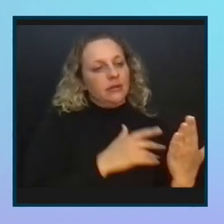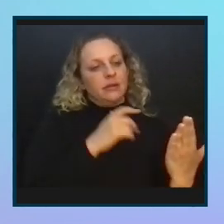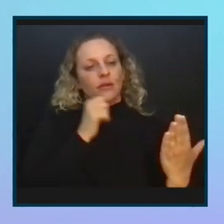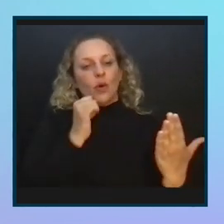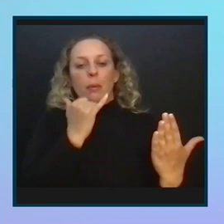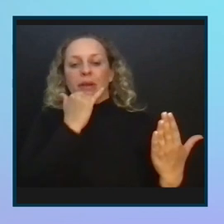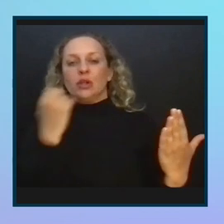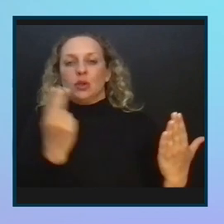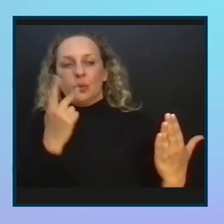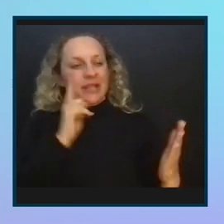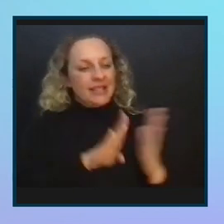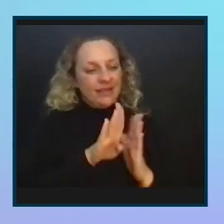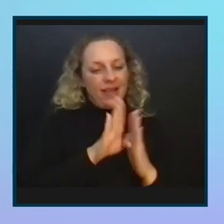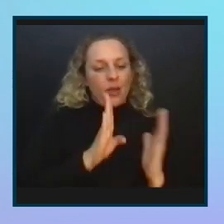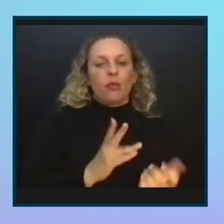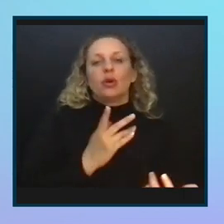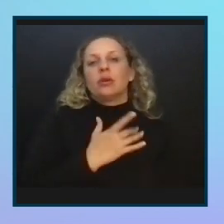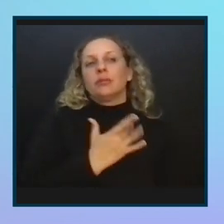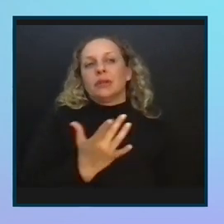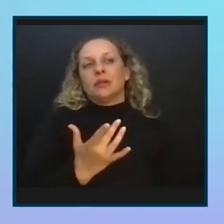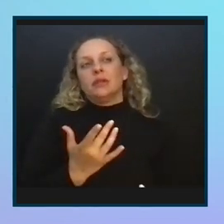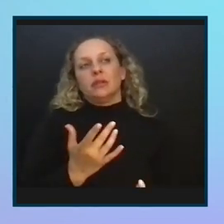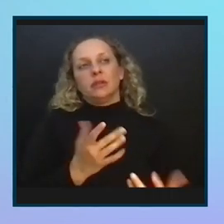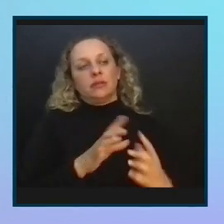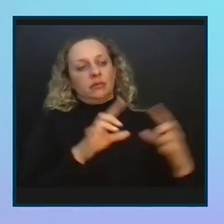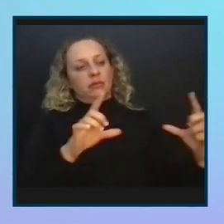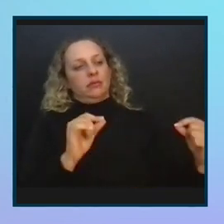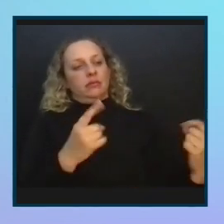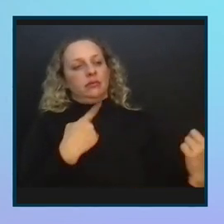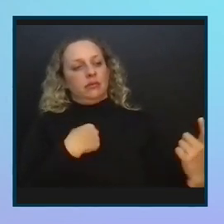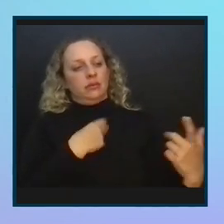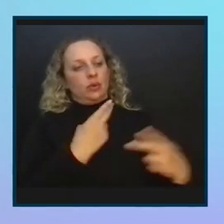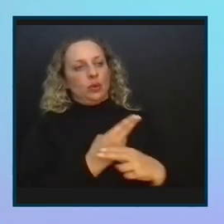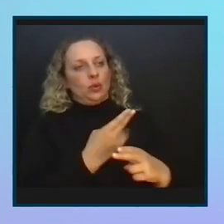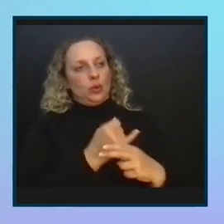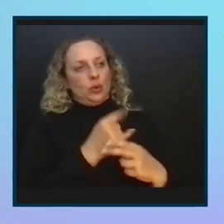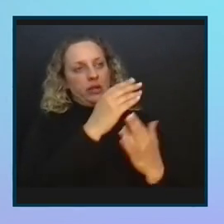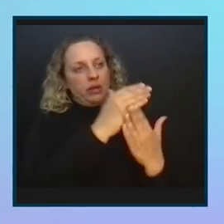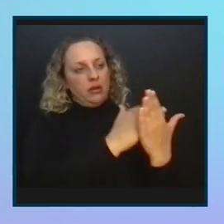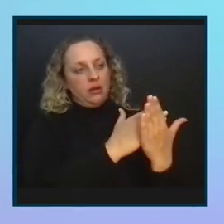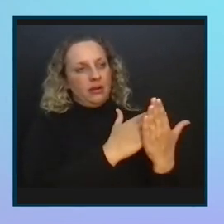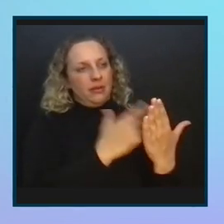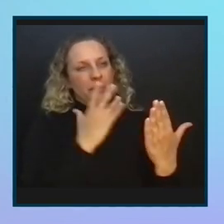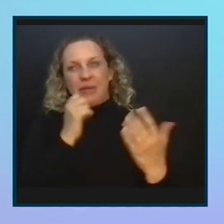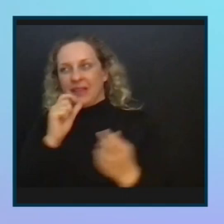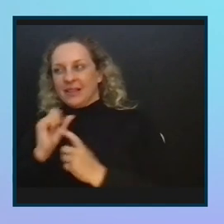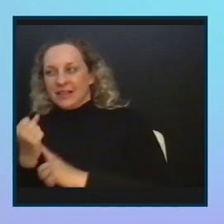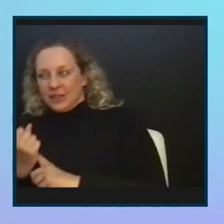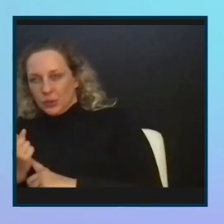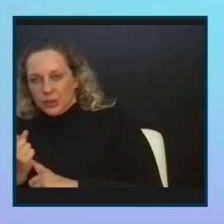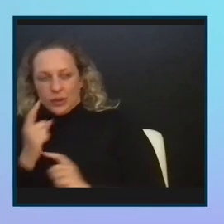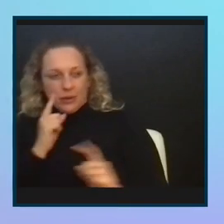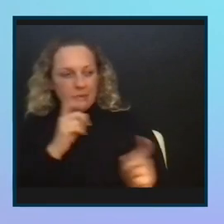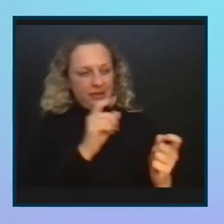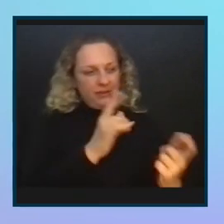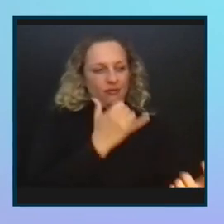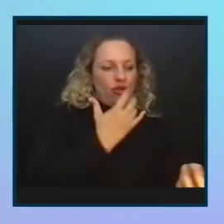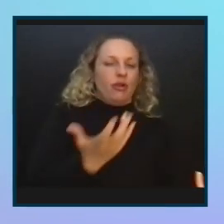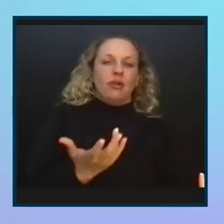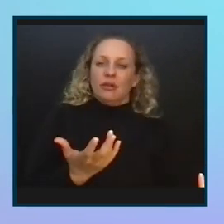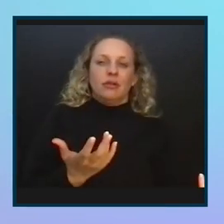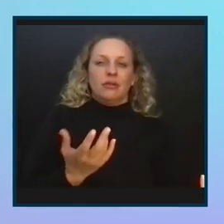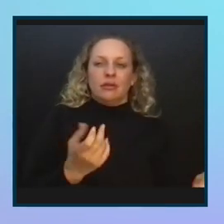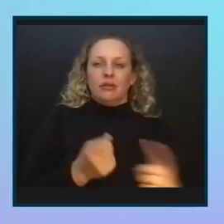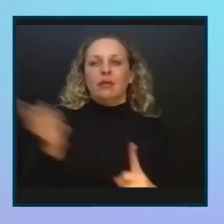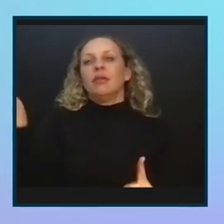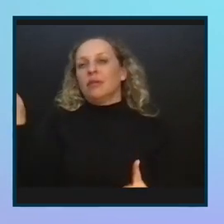Because developers will often see, oh, it's a status message, I will use role status, when that may not be the case because the use case is completely wrong. So this is